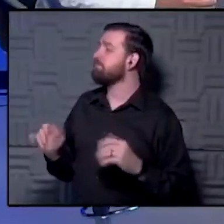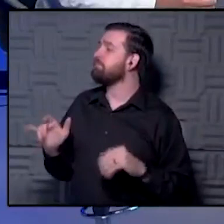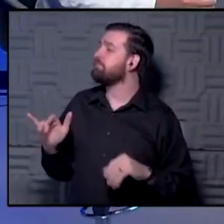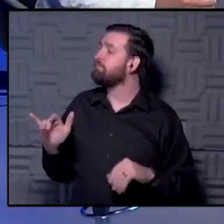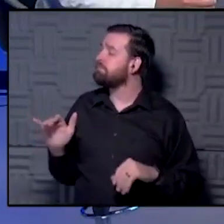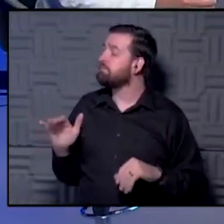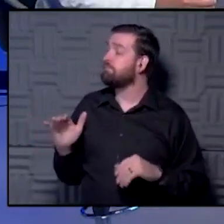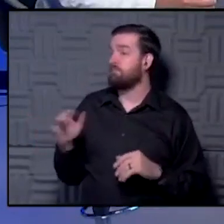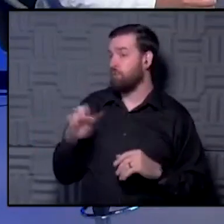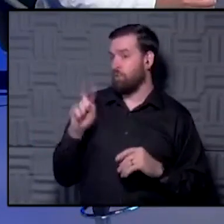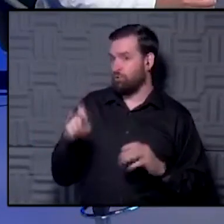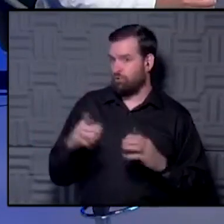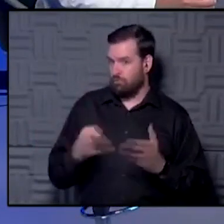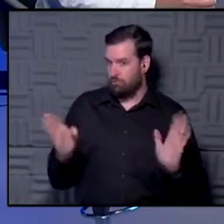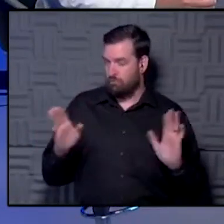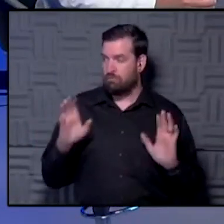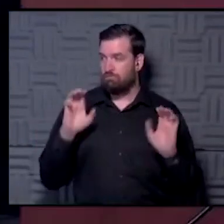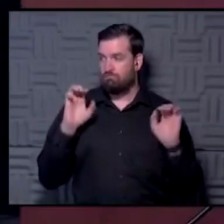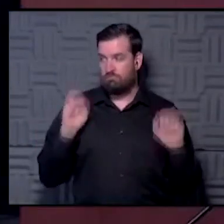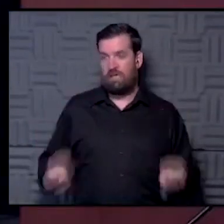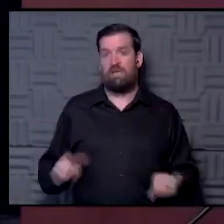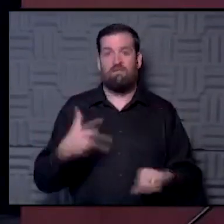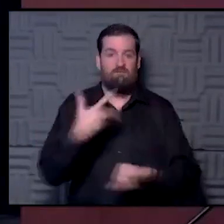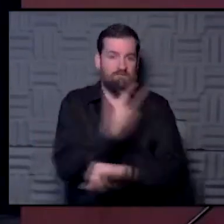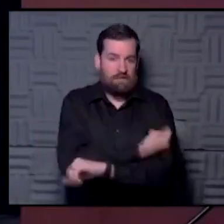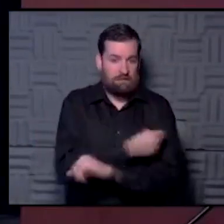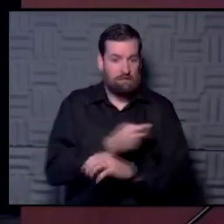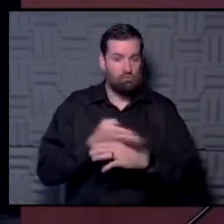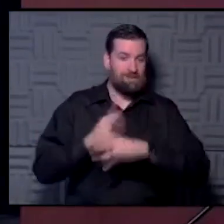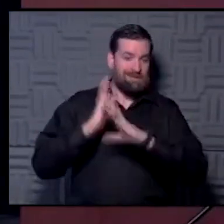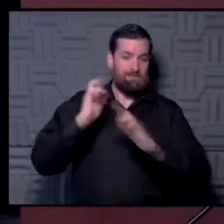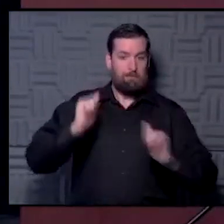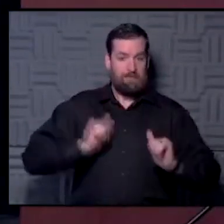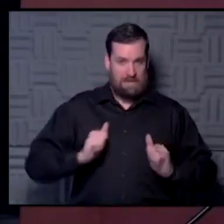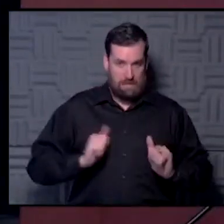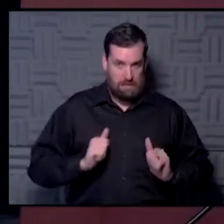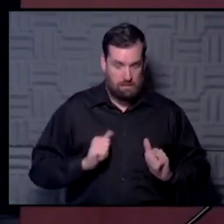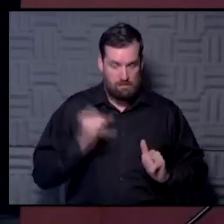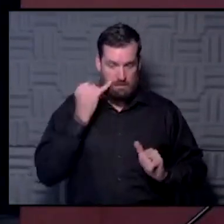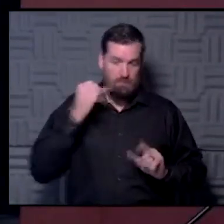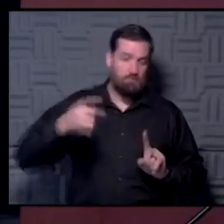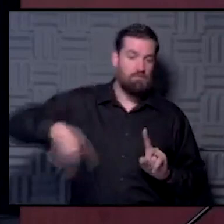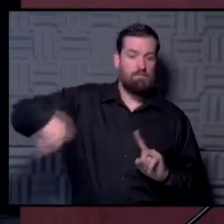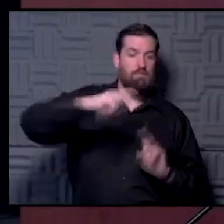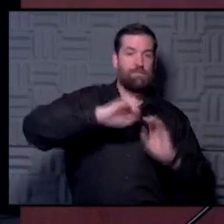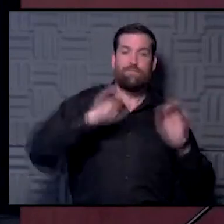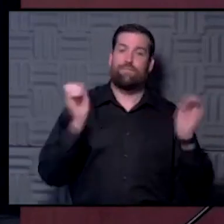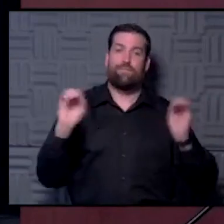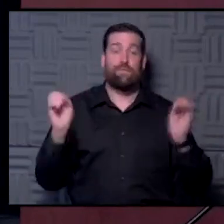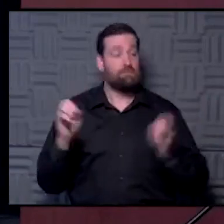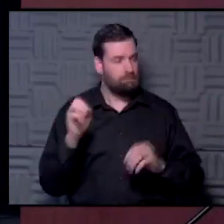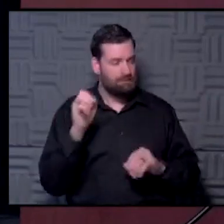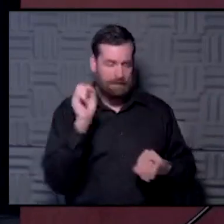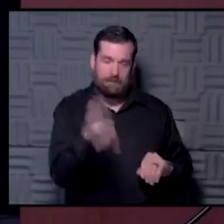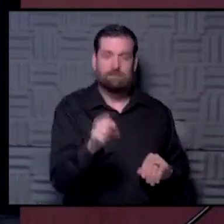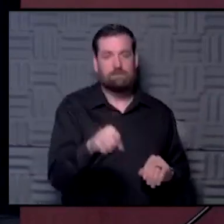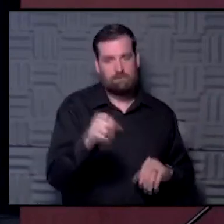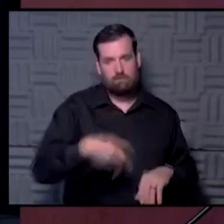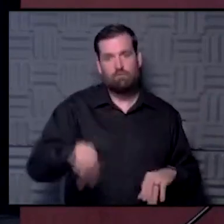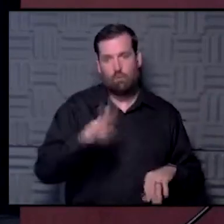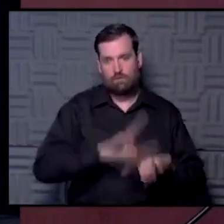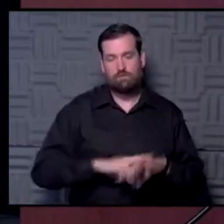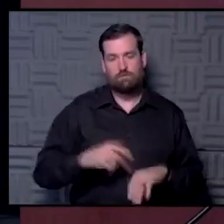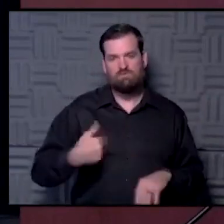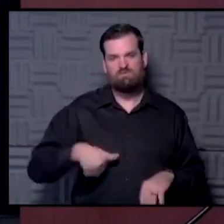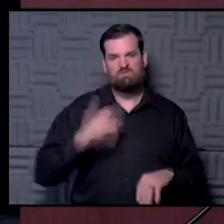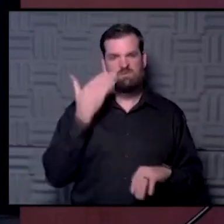the question in general, can a vaccine protect me if others around me don't take it? The answer is yes, of course. We've